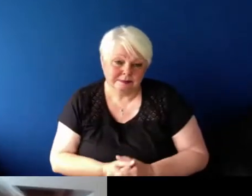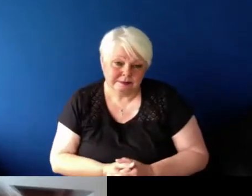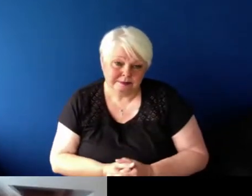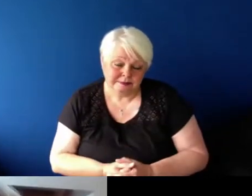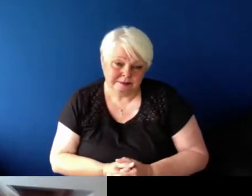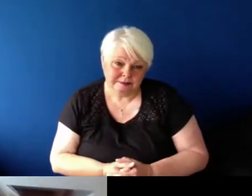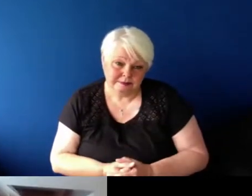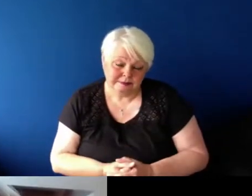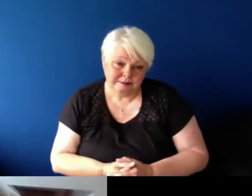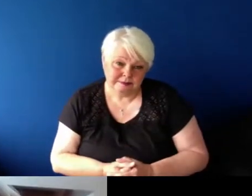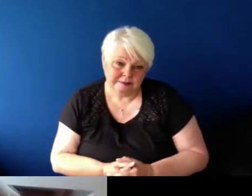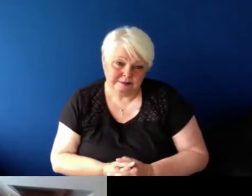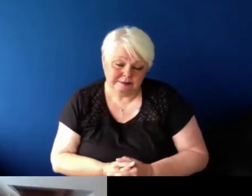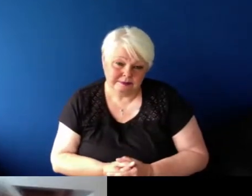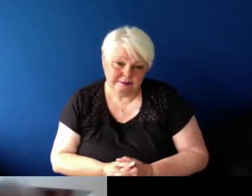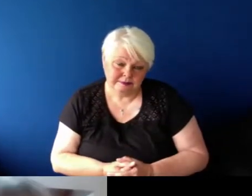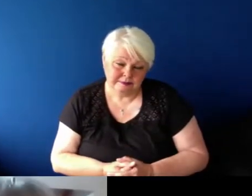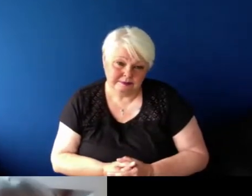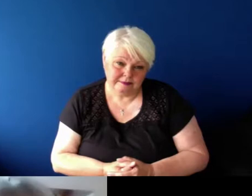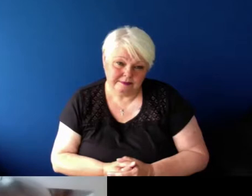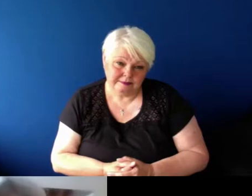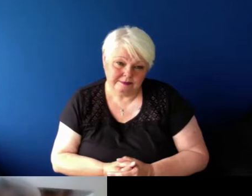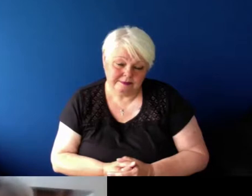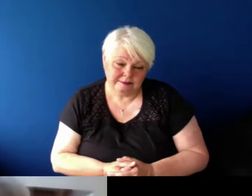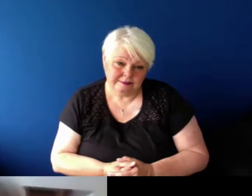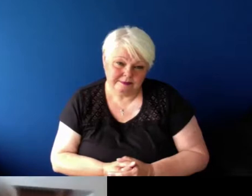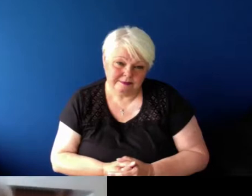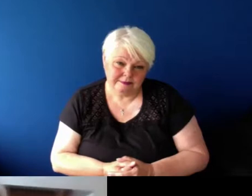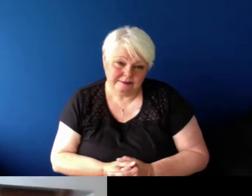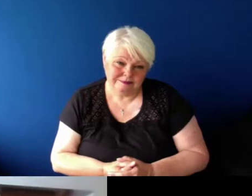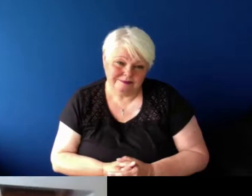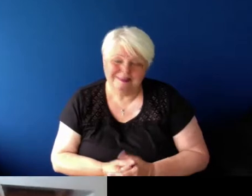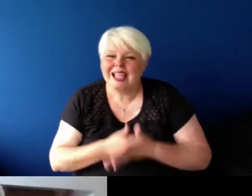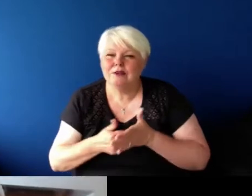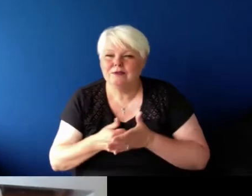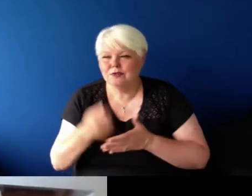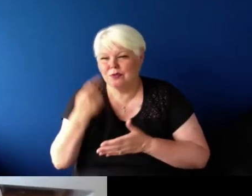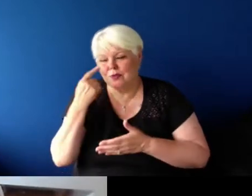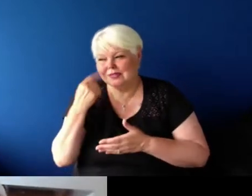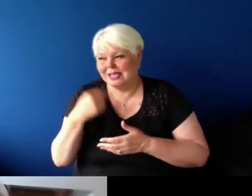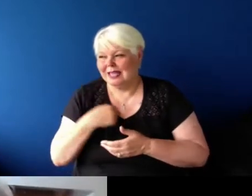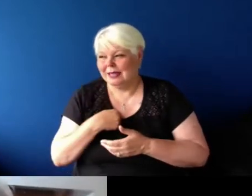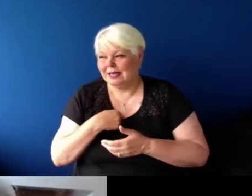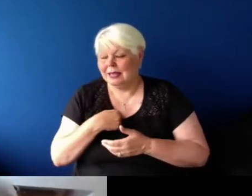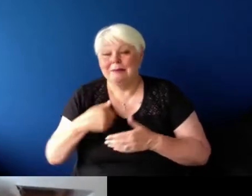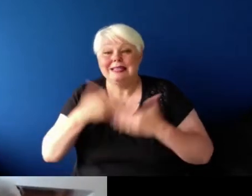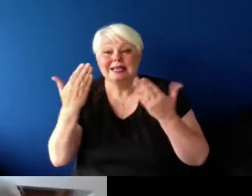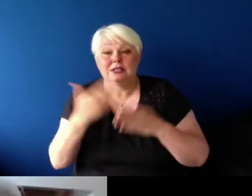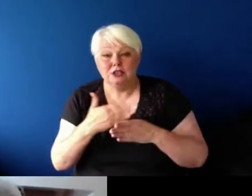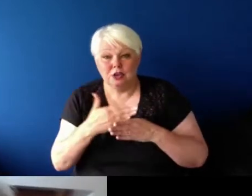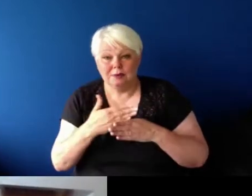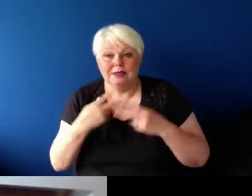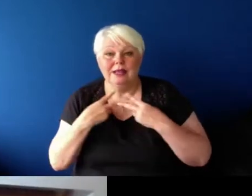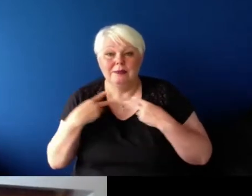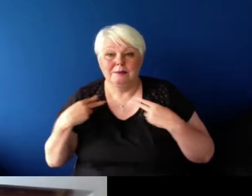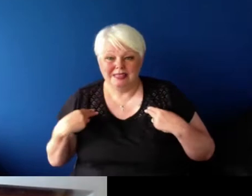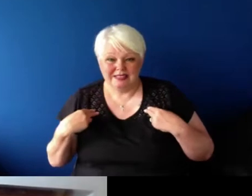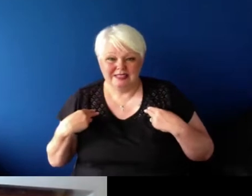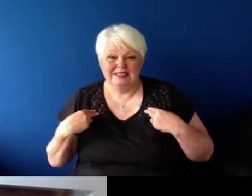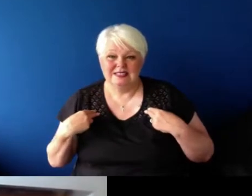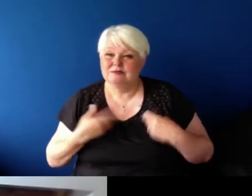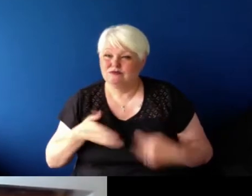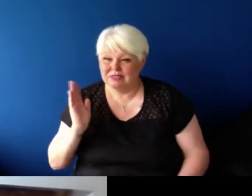and I think I've often thought, you know, my day job is a Methodist presbyter,